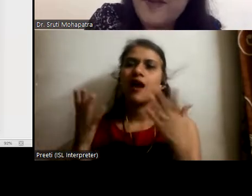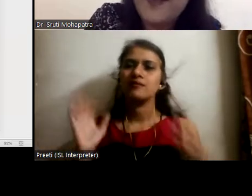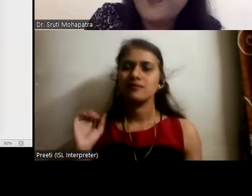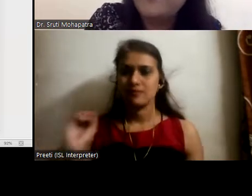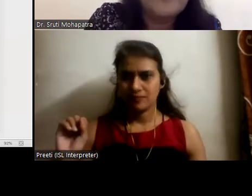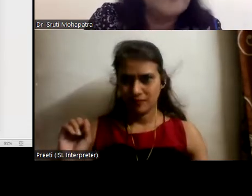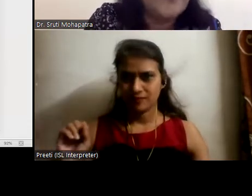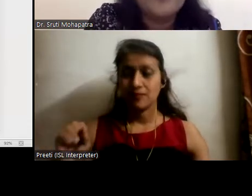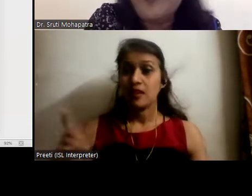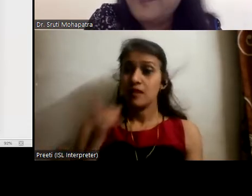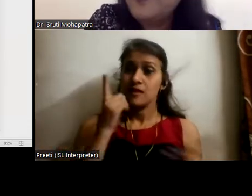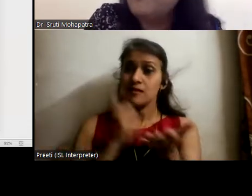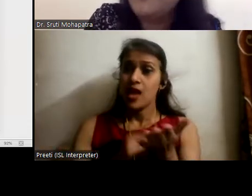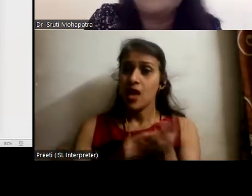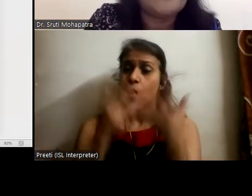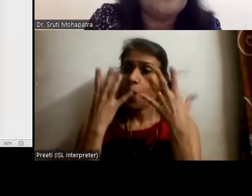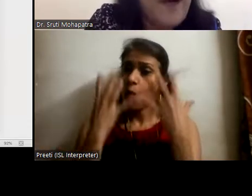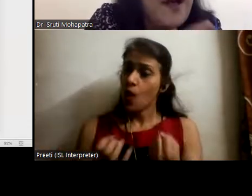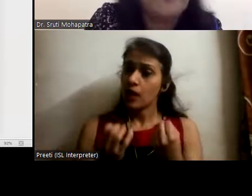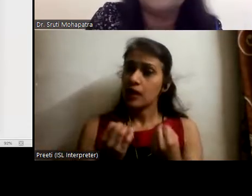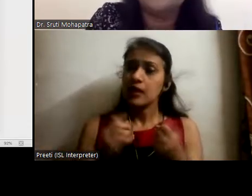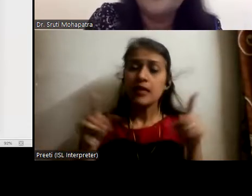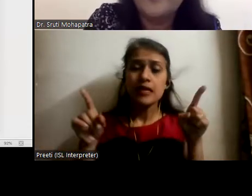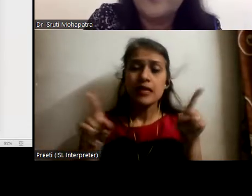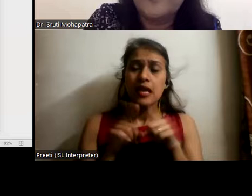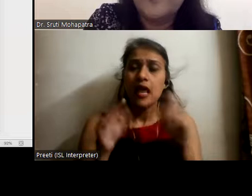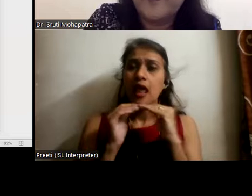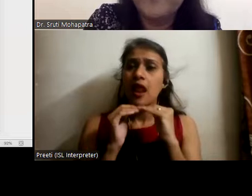started demanding that we be treated at par with